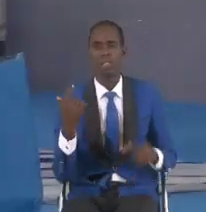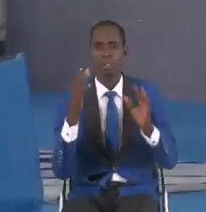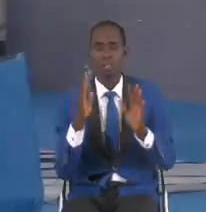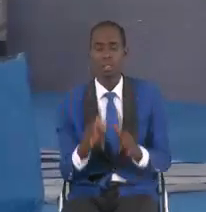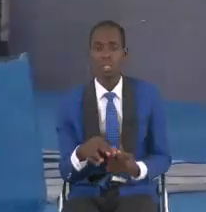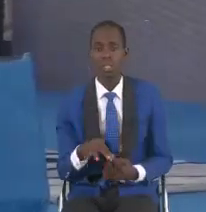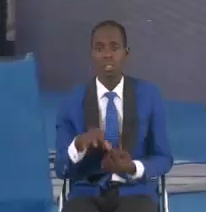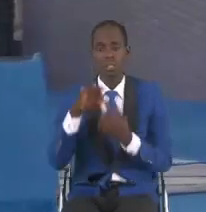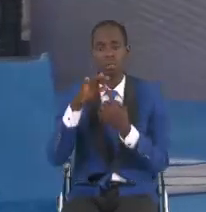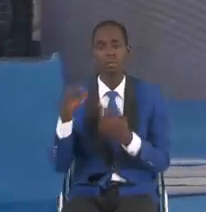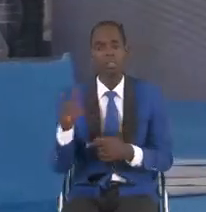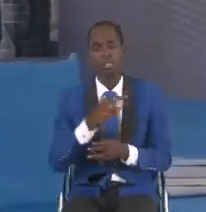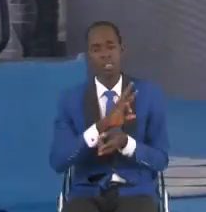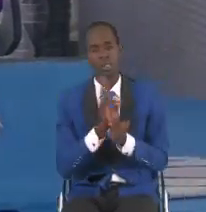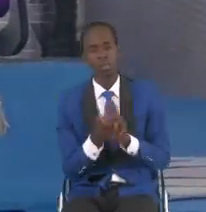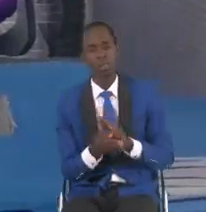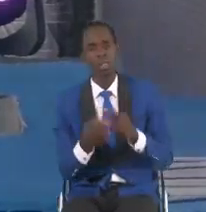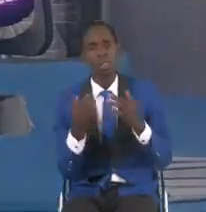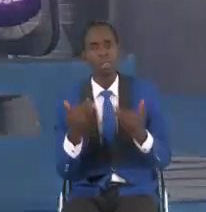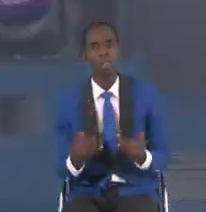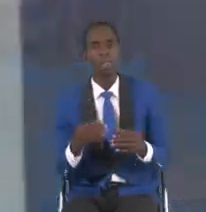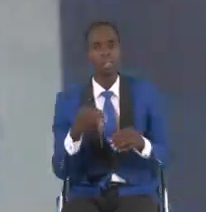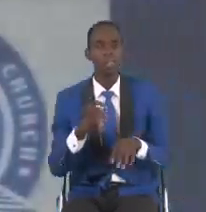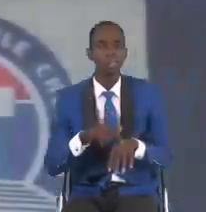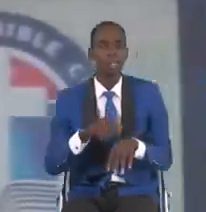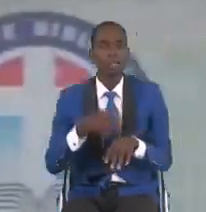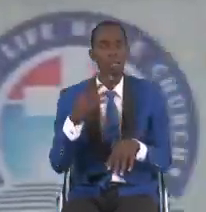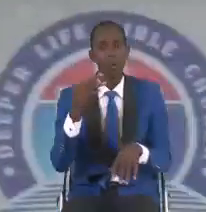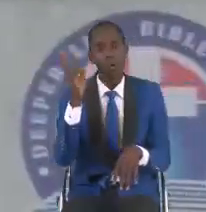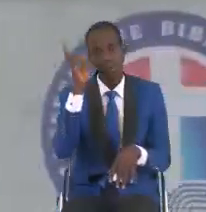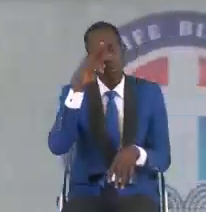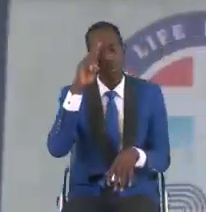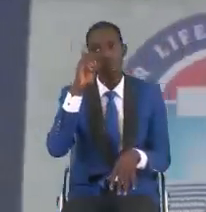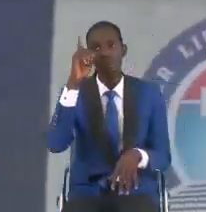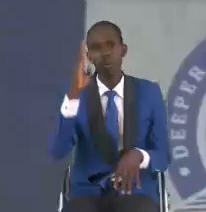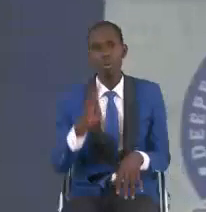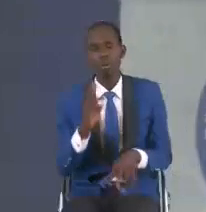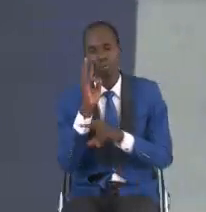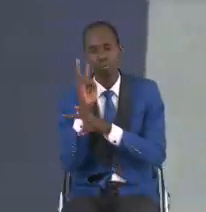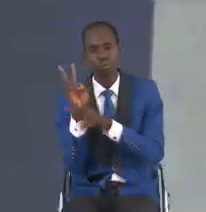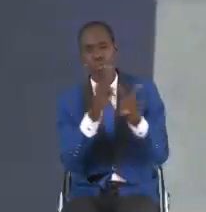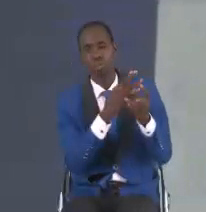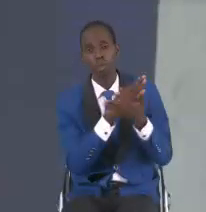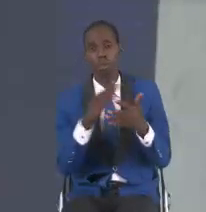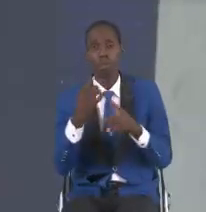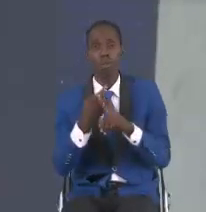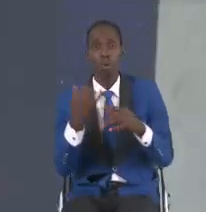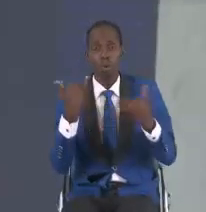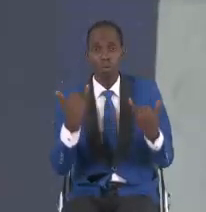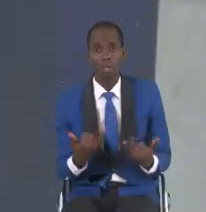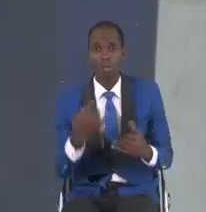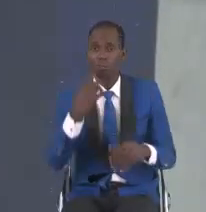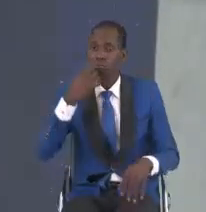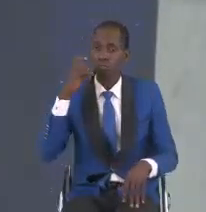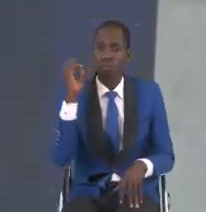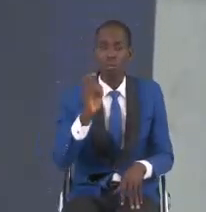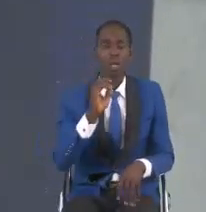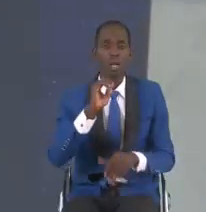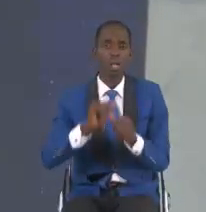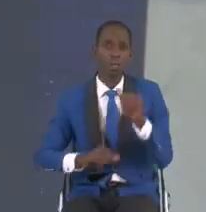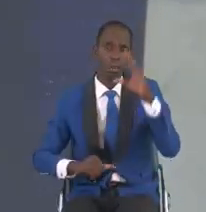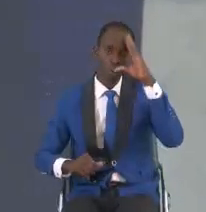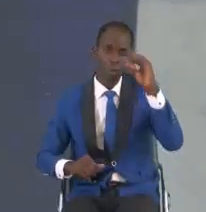repent. And now the times of ignorance God winked at, but now he commandeth every man everywhere